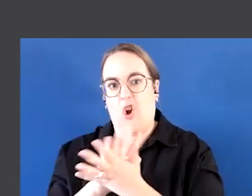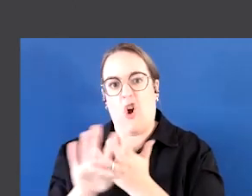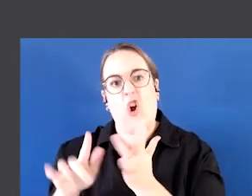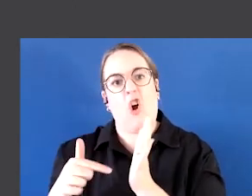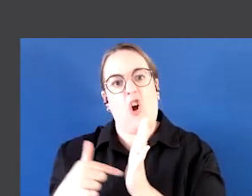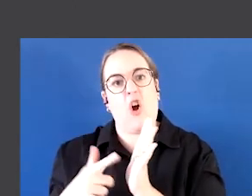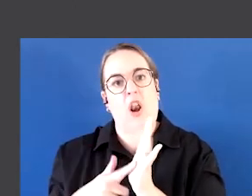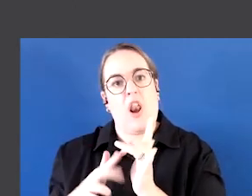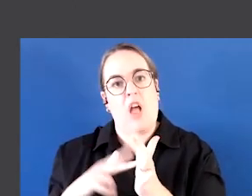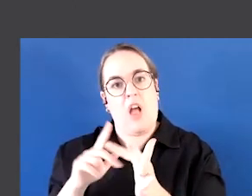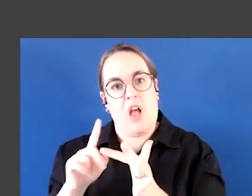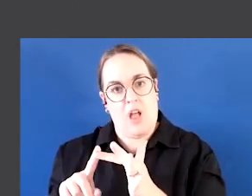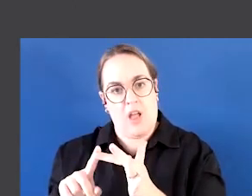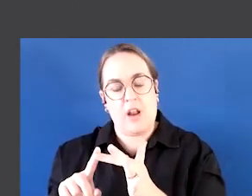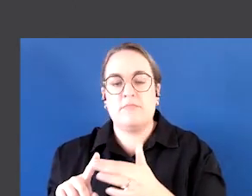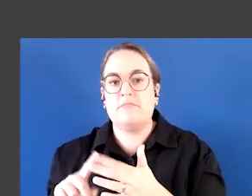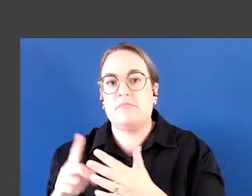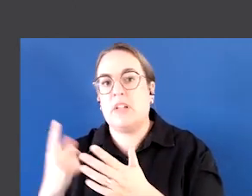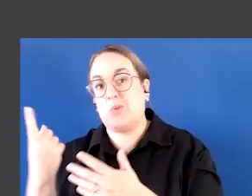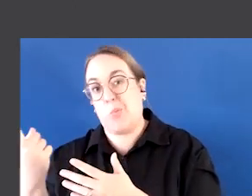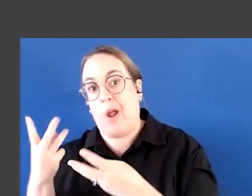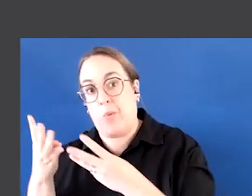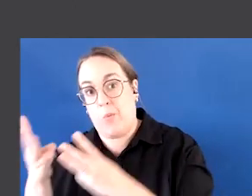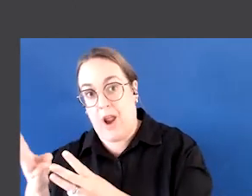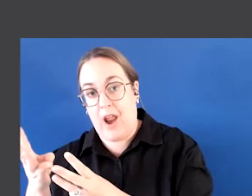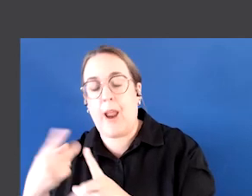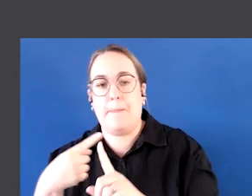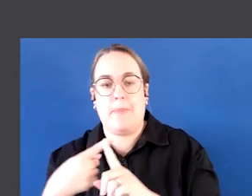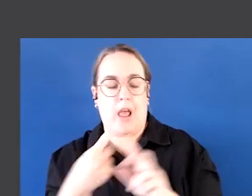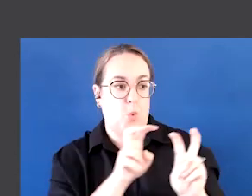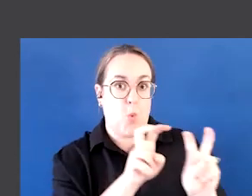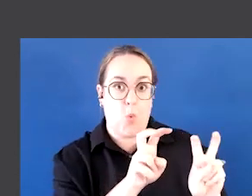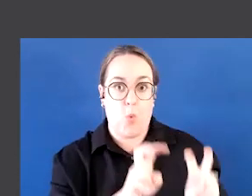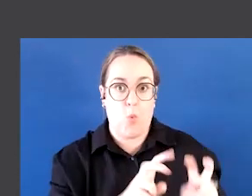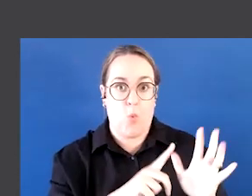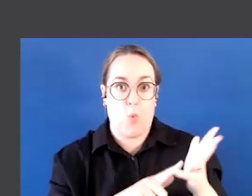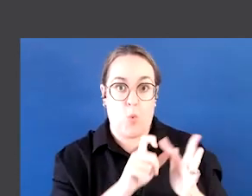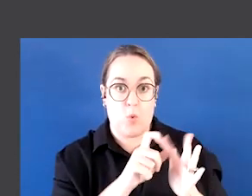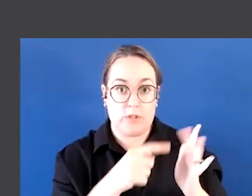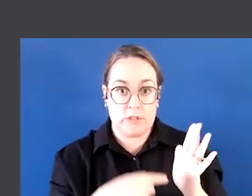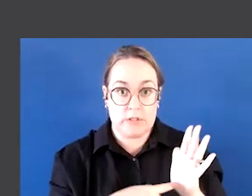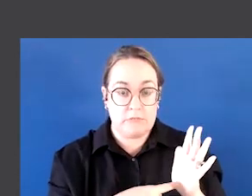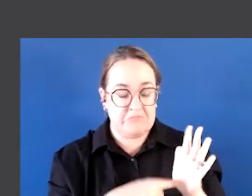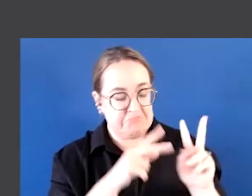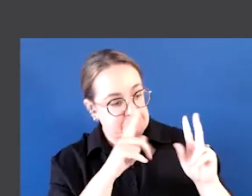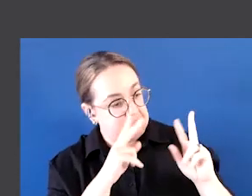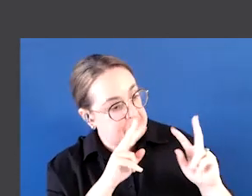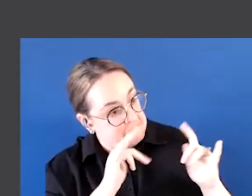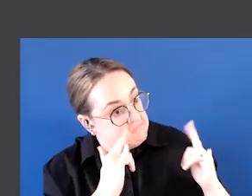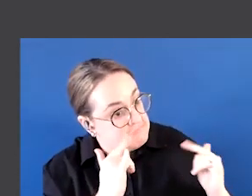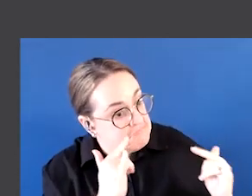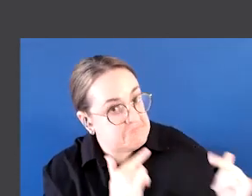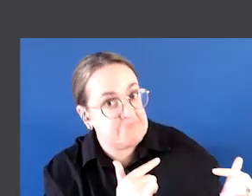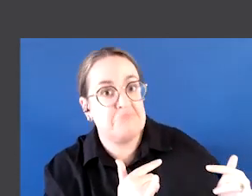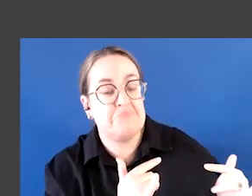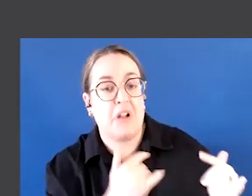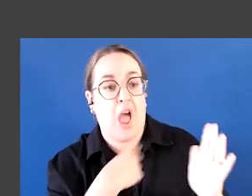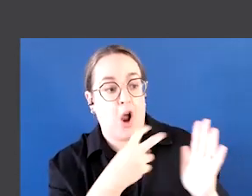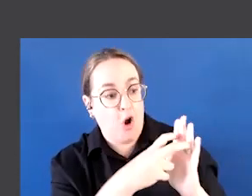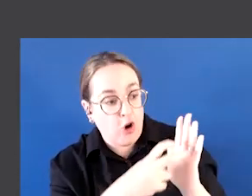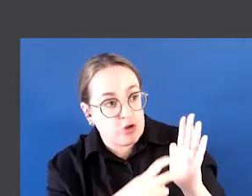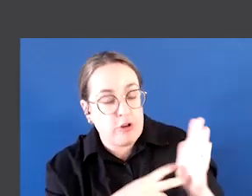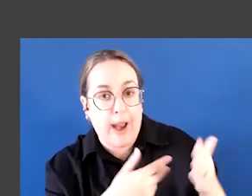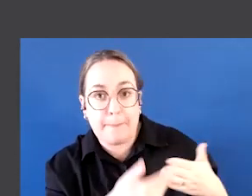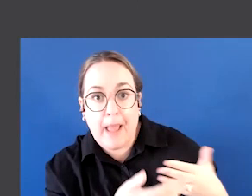data analytics program, our audits. Our audit focuses very much on the core risks. For example, we look at information security audits, we look